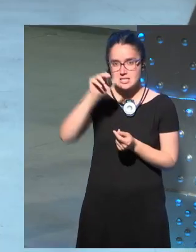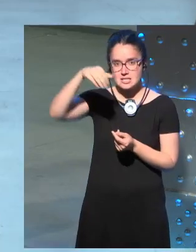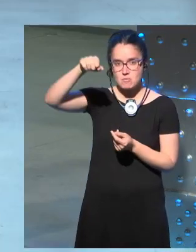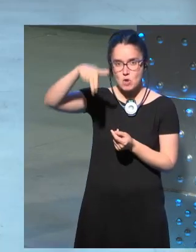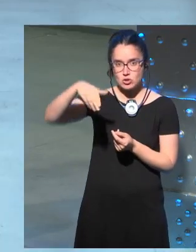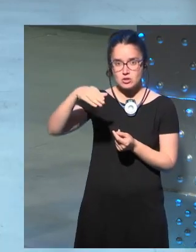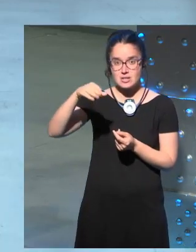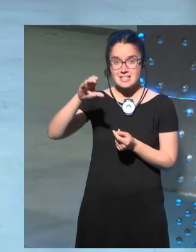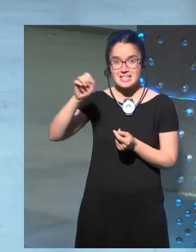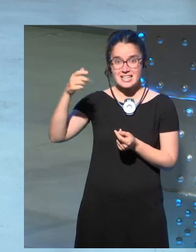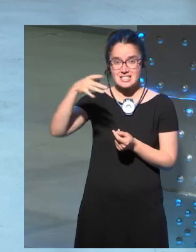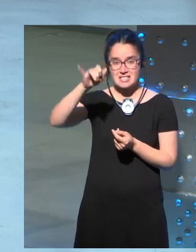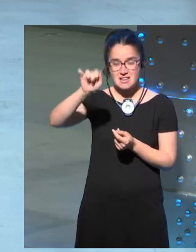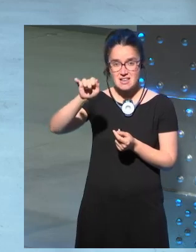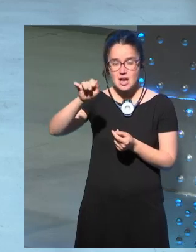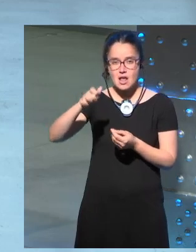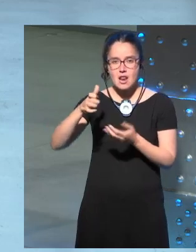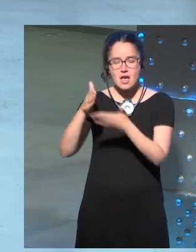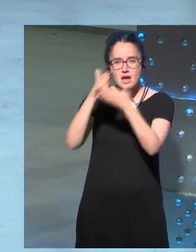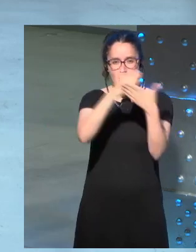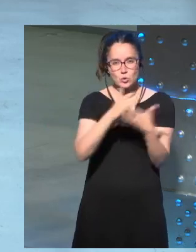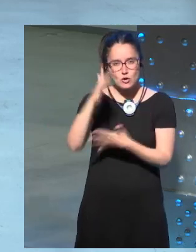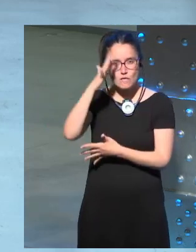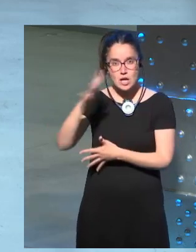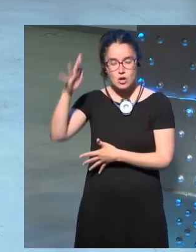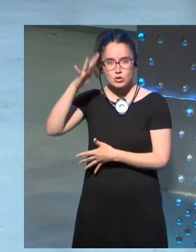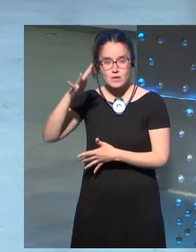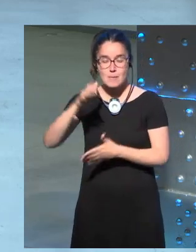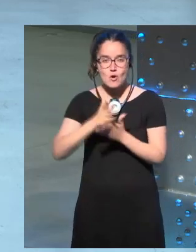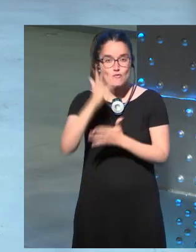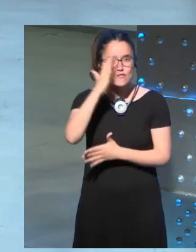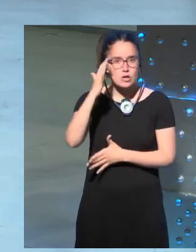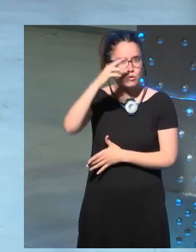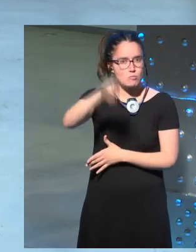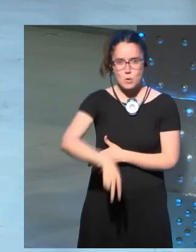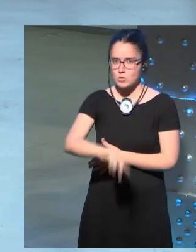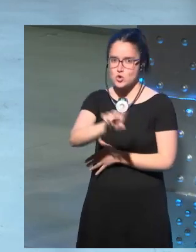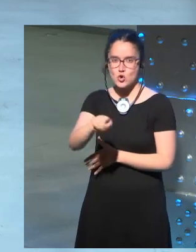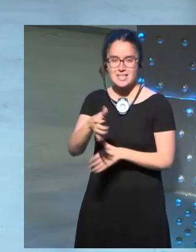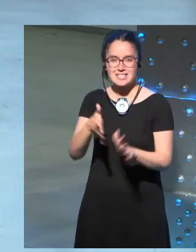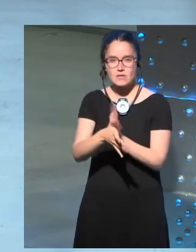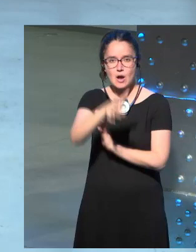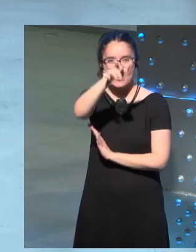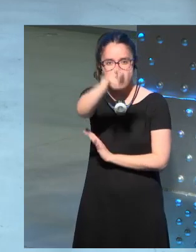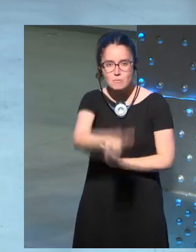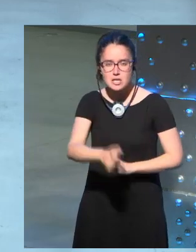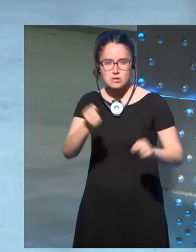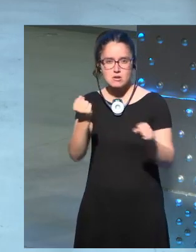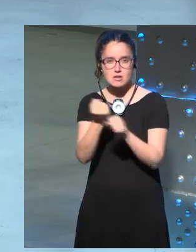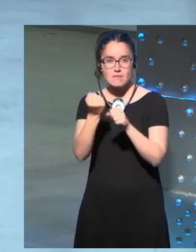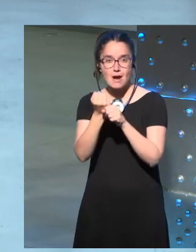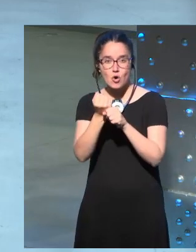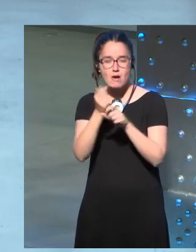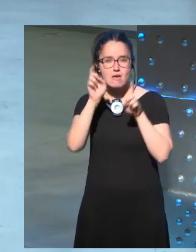Well, we have here Simon Critchley. He studied philosophy, but he doesn't want to be called philosopher, but a